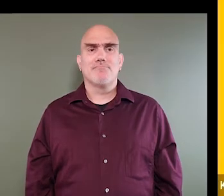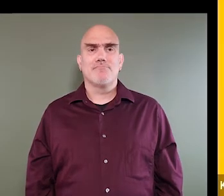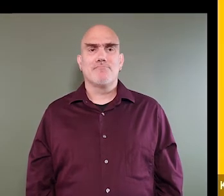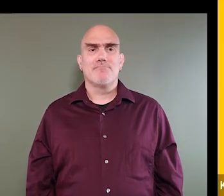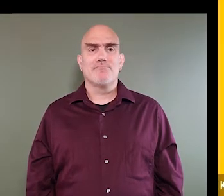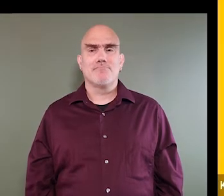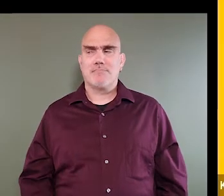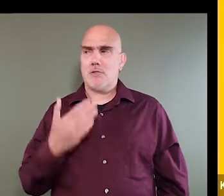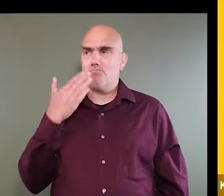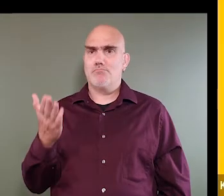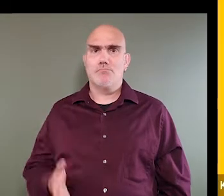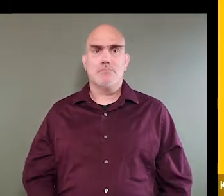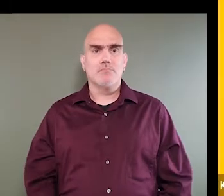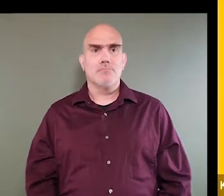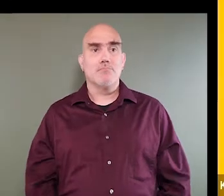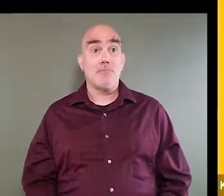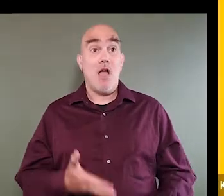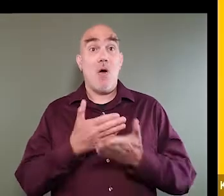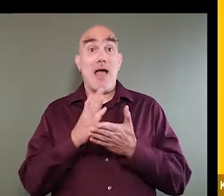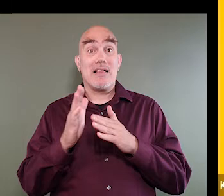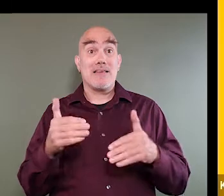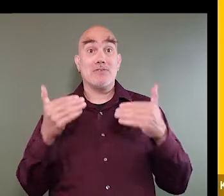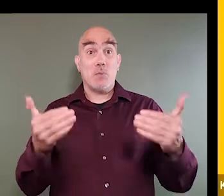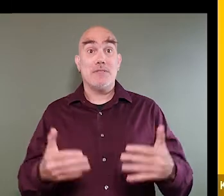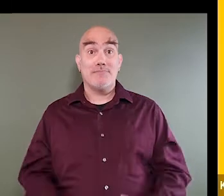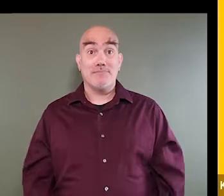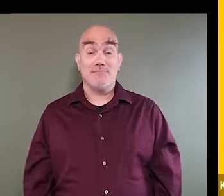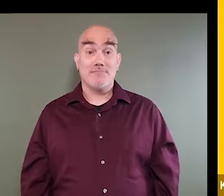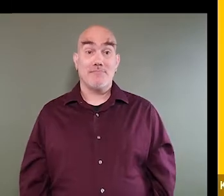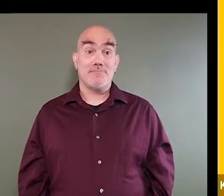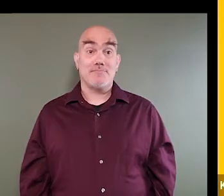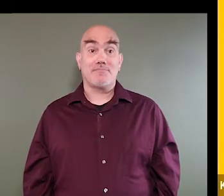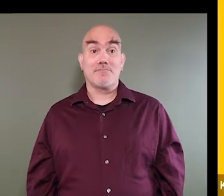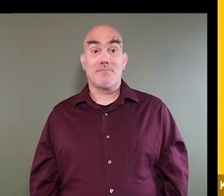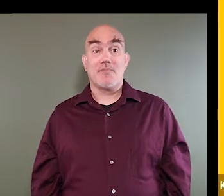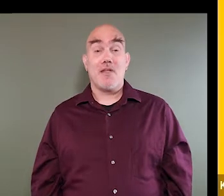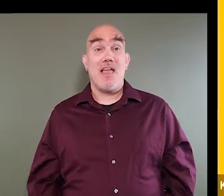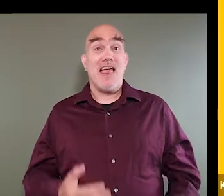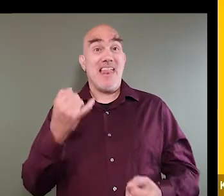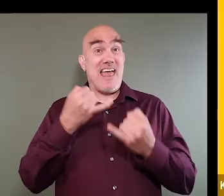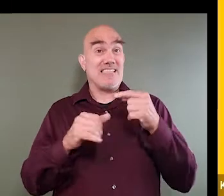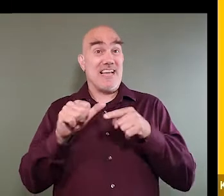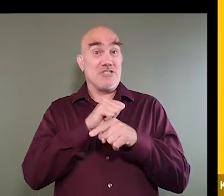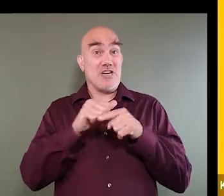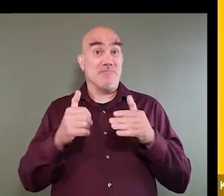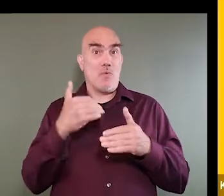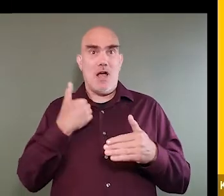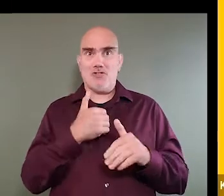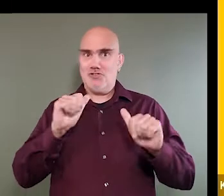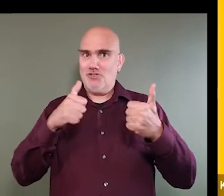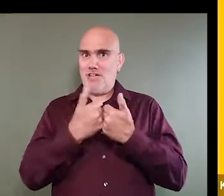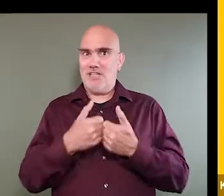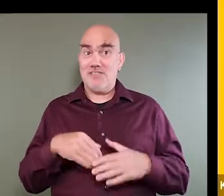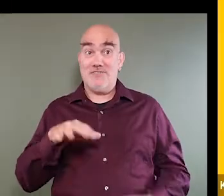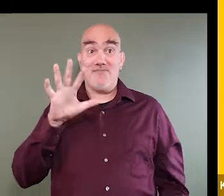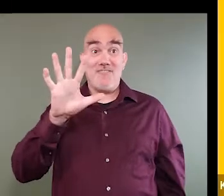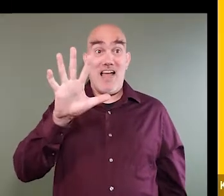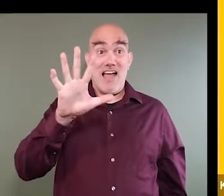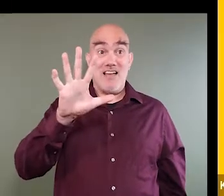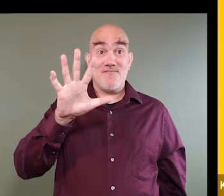Thank you. All right, let's do it. Last exercise before our challenge. In